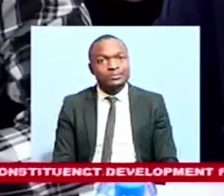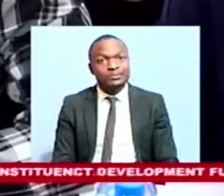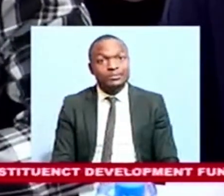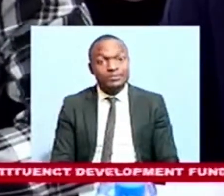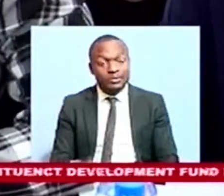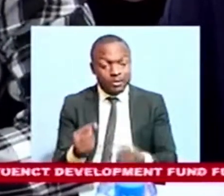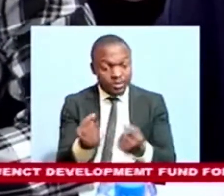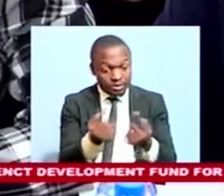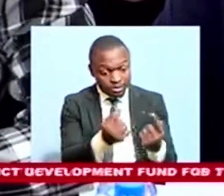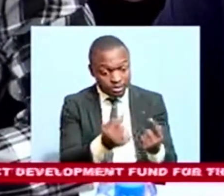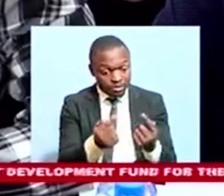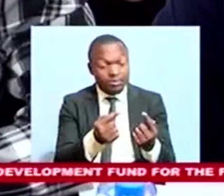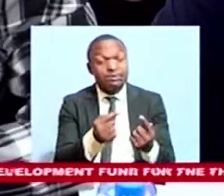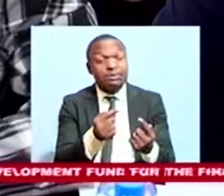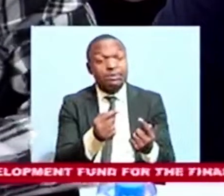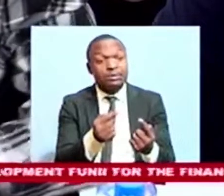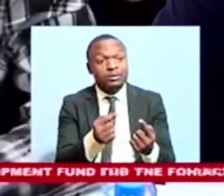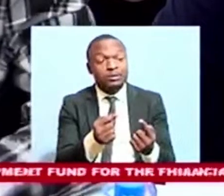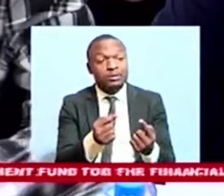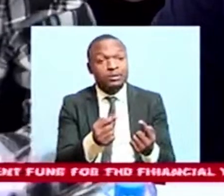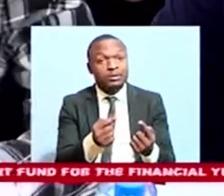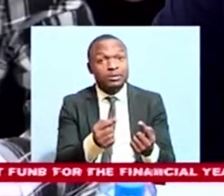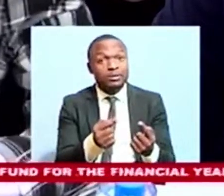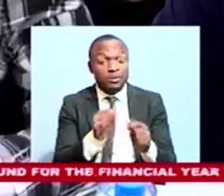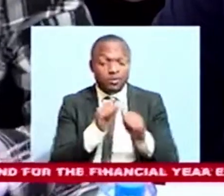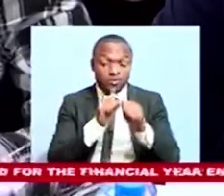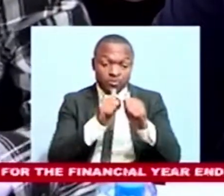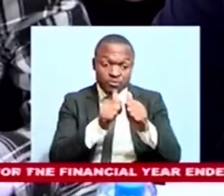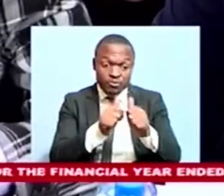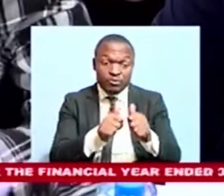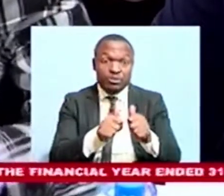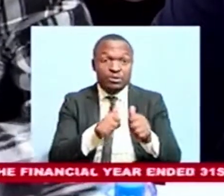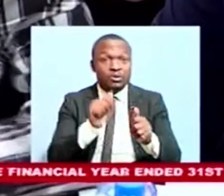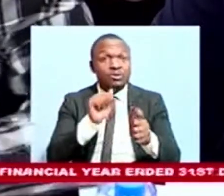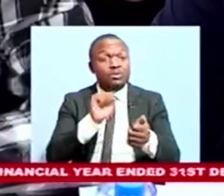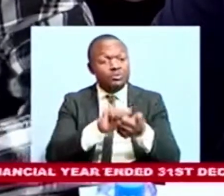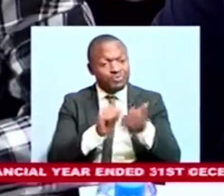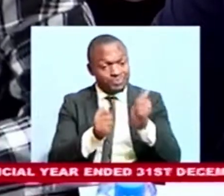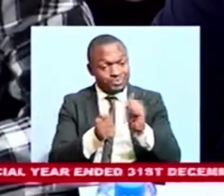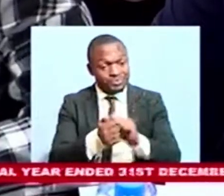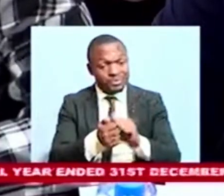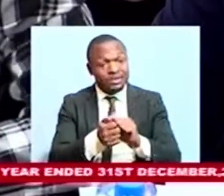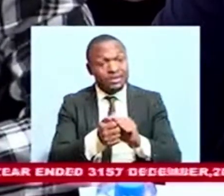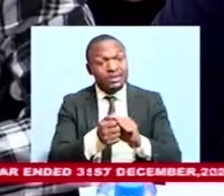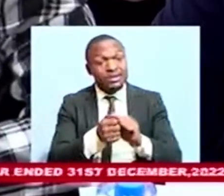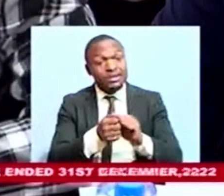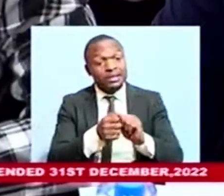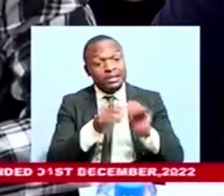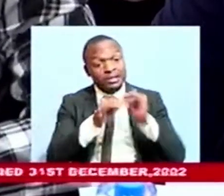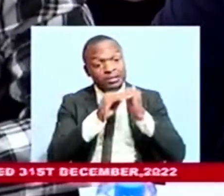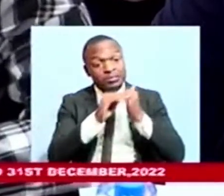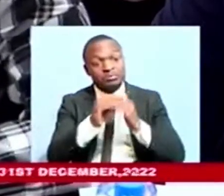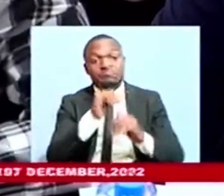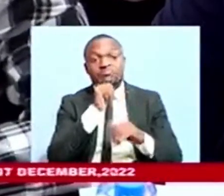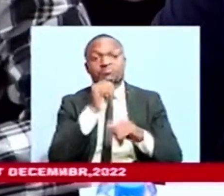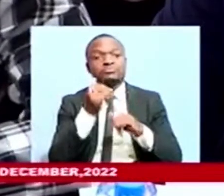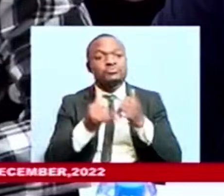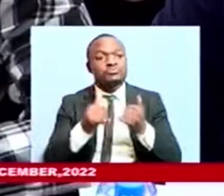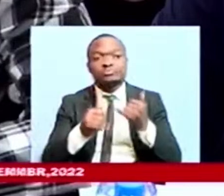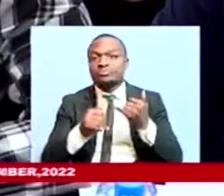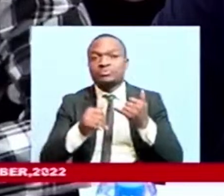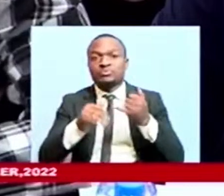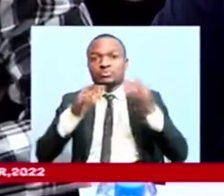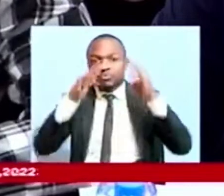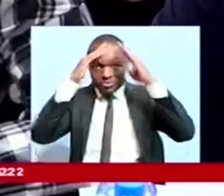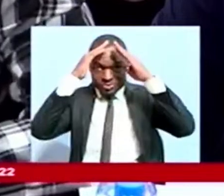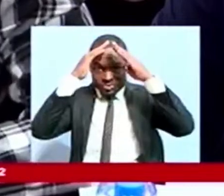status says, he was supposed to, as at, like according to the query, it is saying as at that date, he did not complete roofing, he did not do